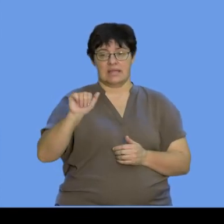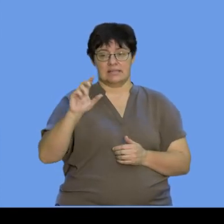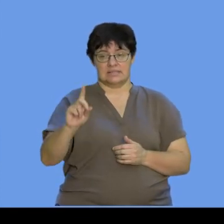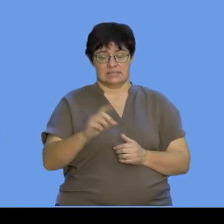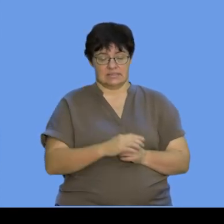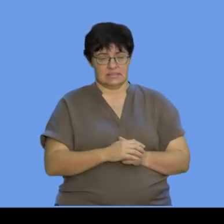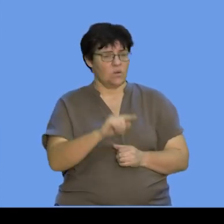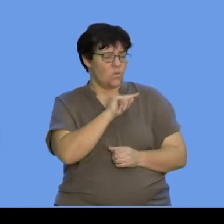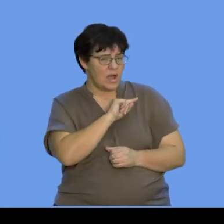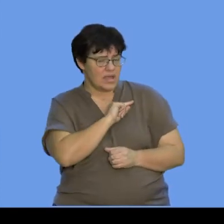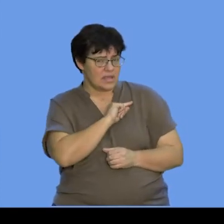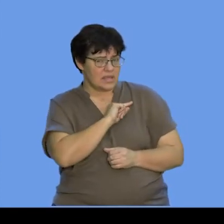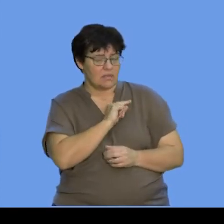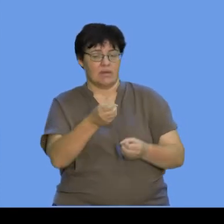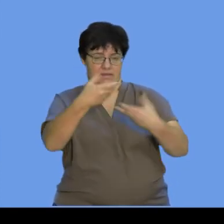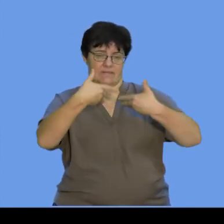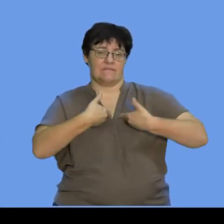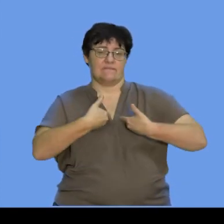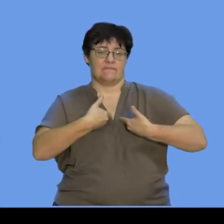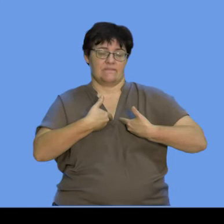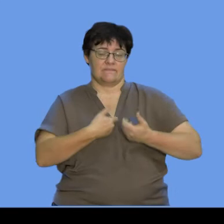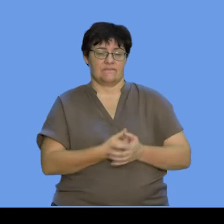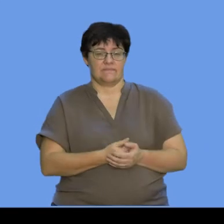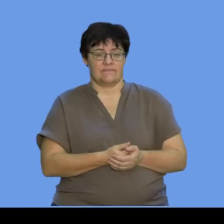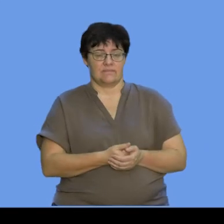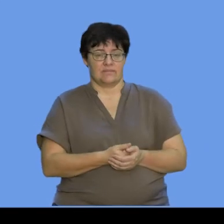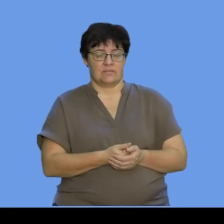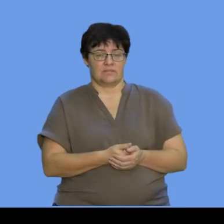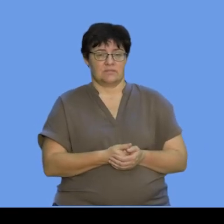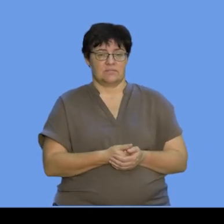to AD. Why? I was given